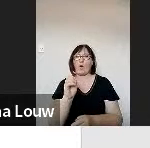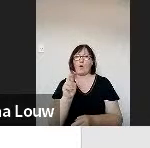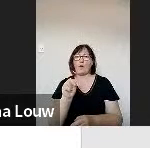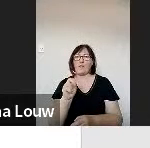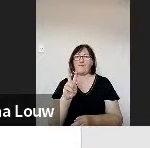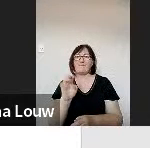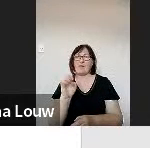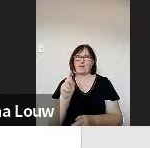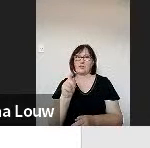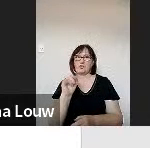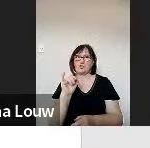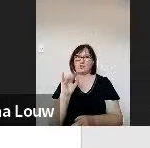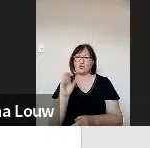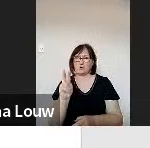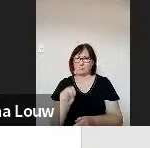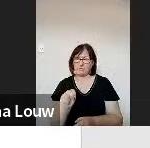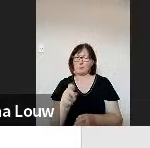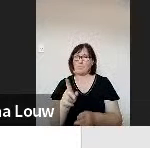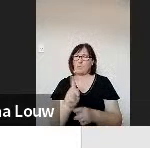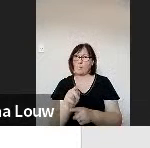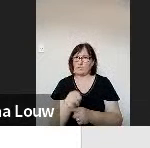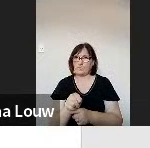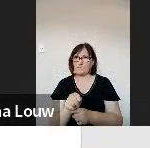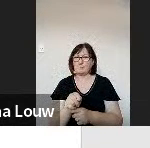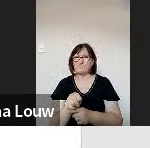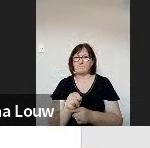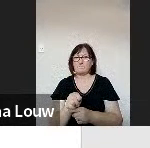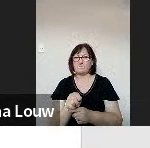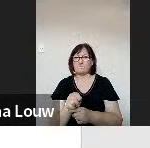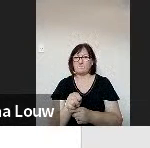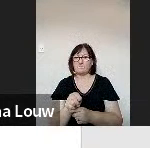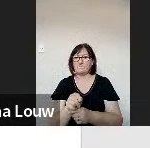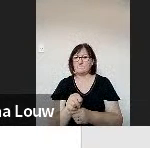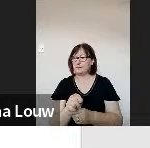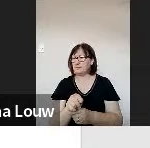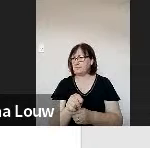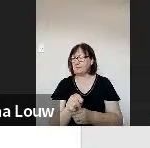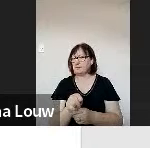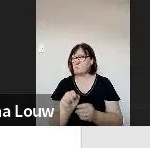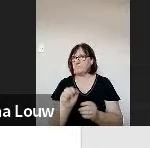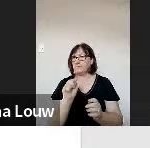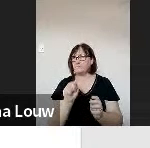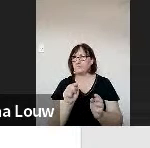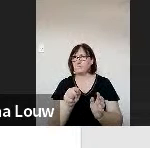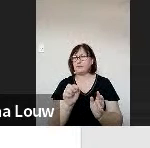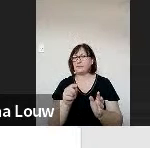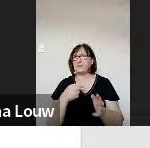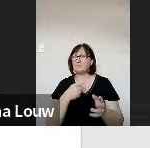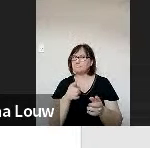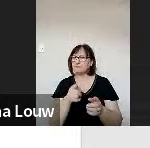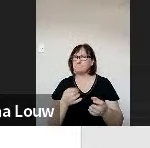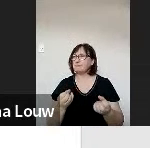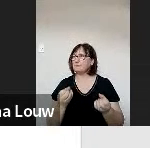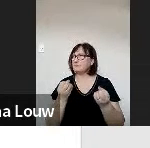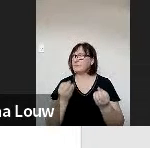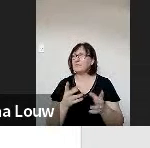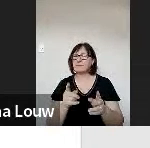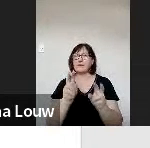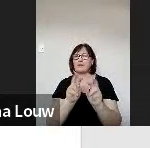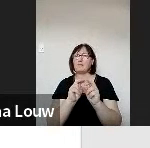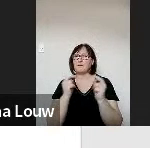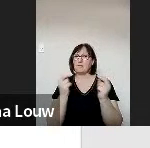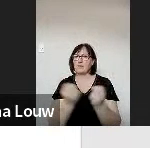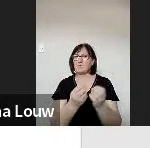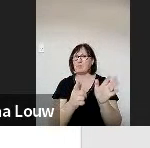may look at, for example, Annex H of the revised Kyoto Convention, it provides that national